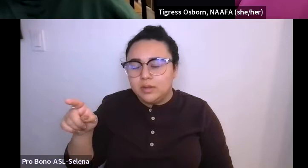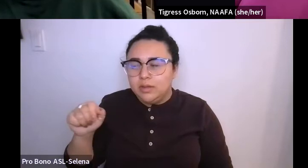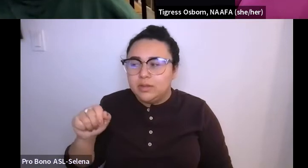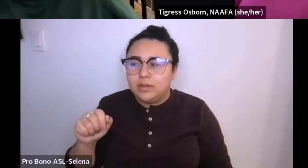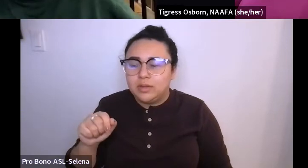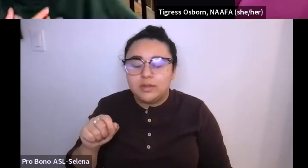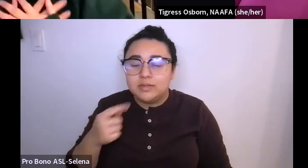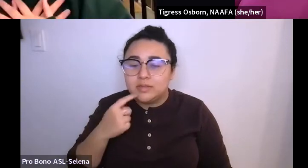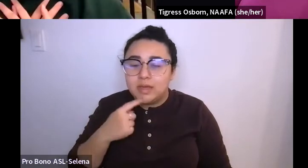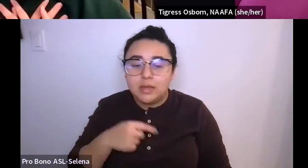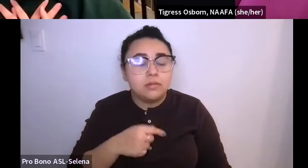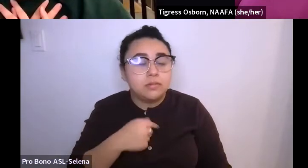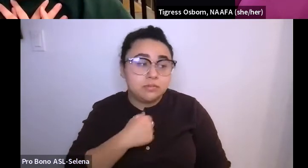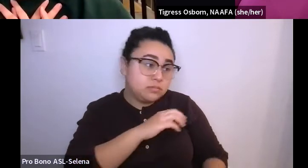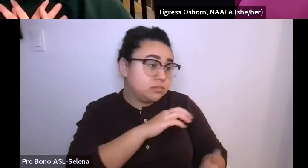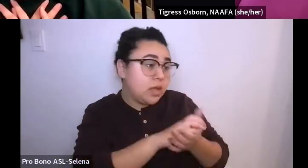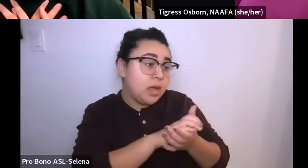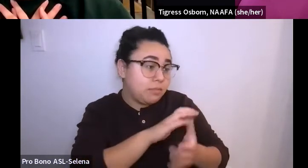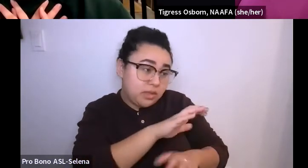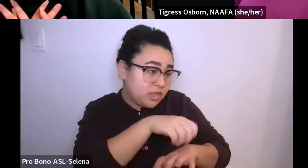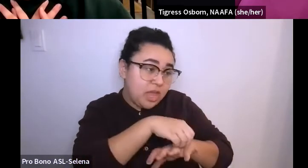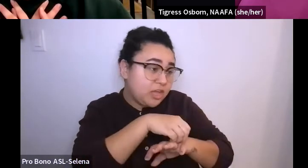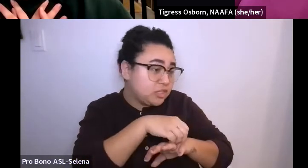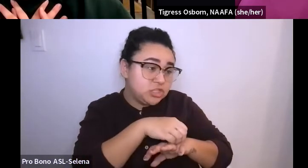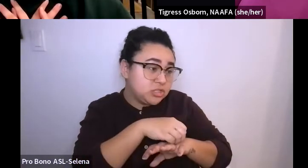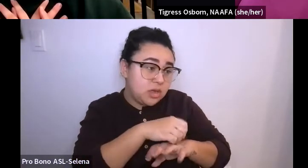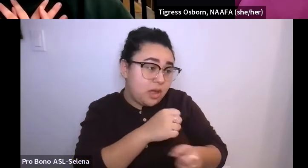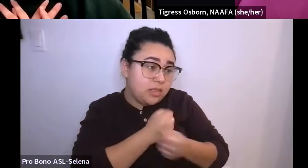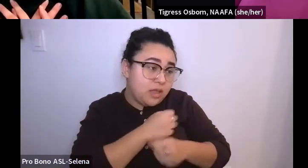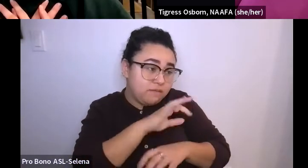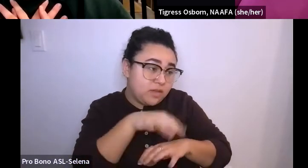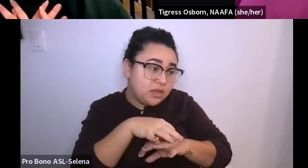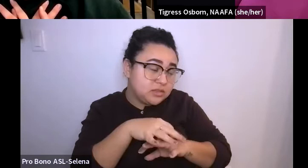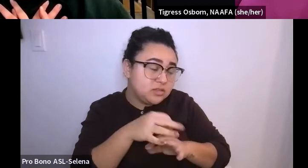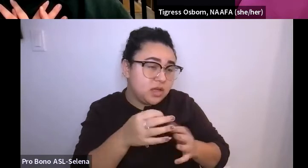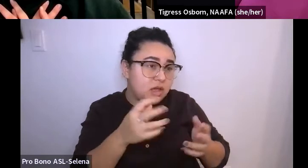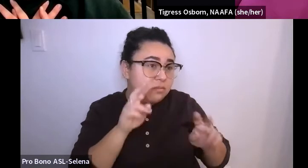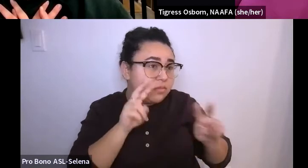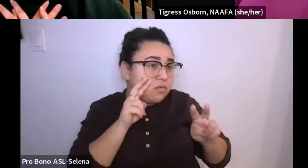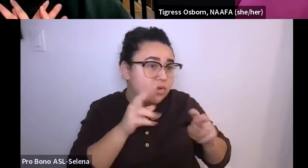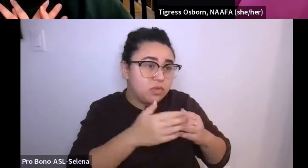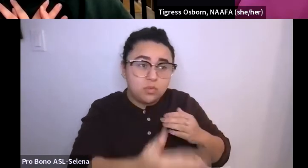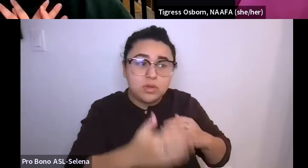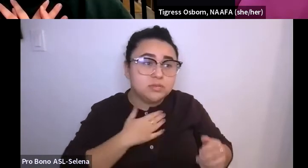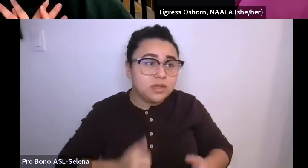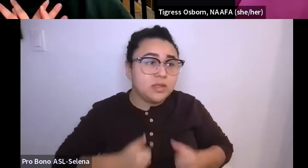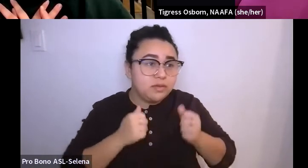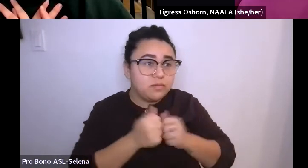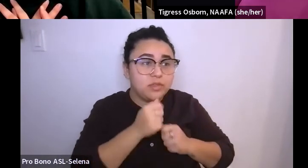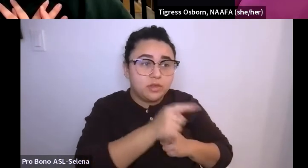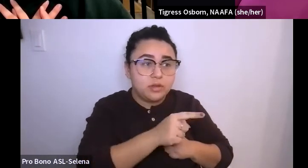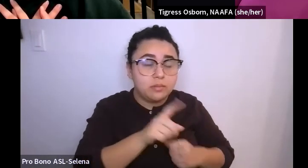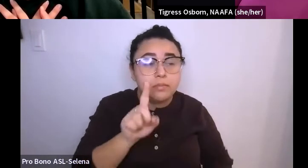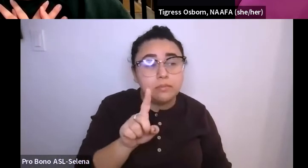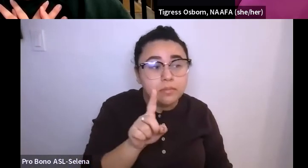and I love my fiance so much, and I can't wait to spend the rest of my life with her.